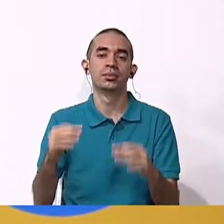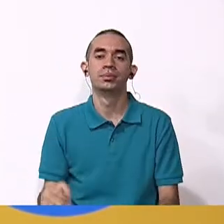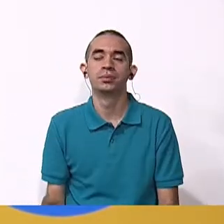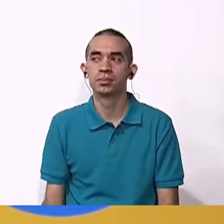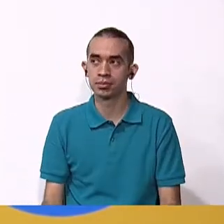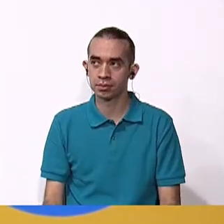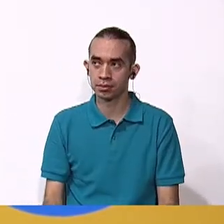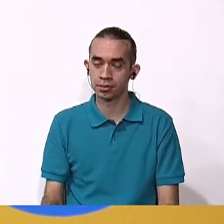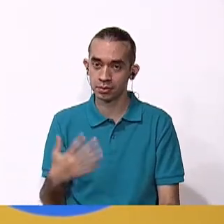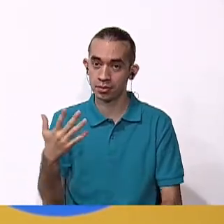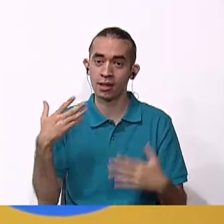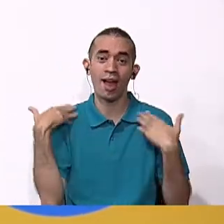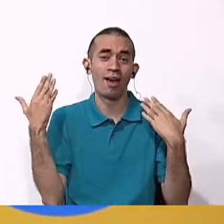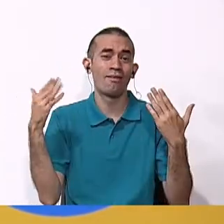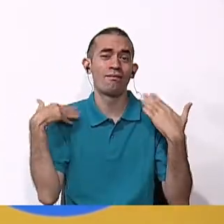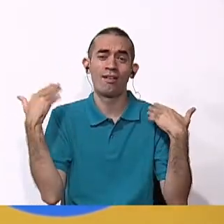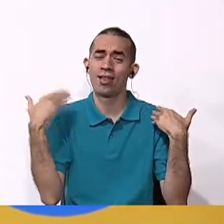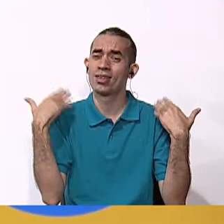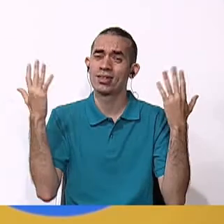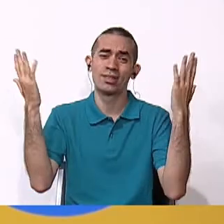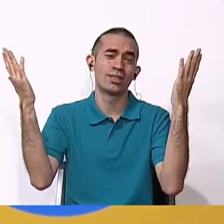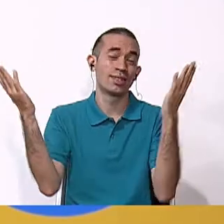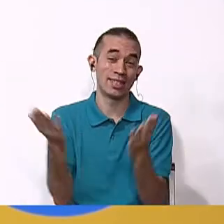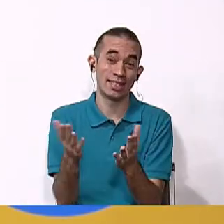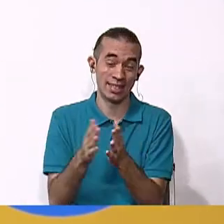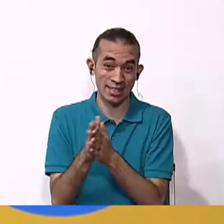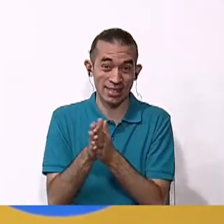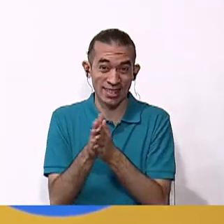very happy welcome.